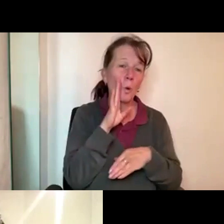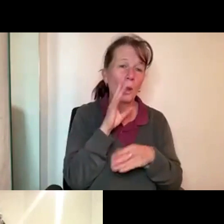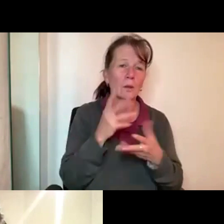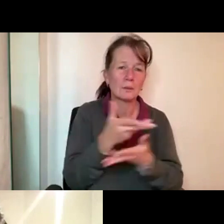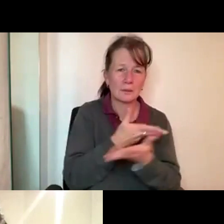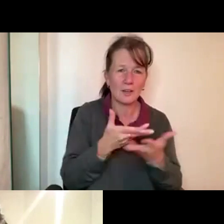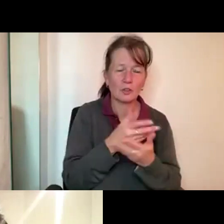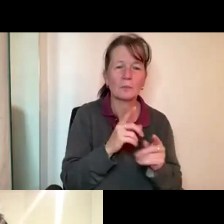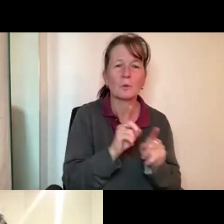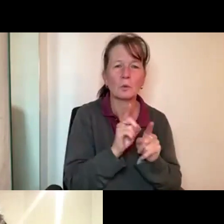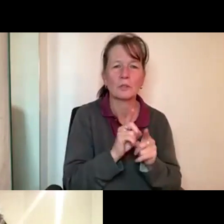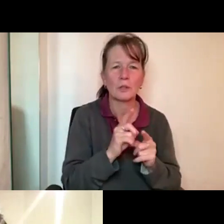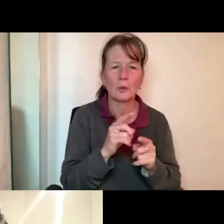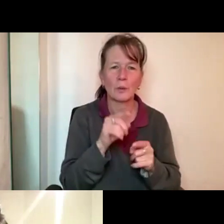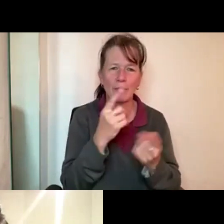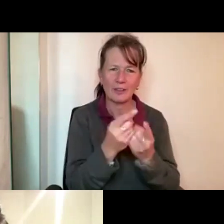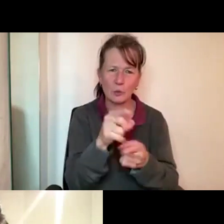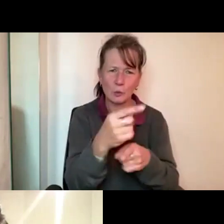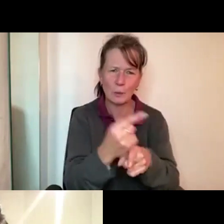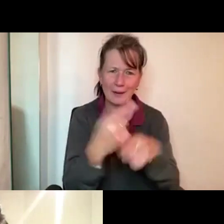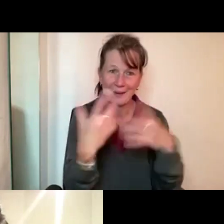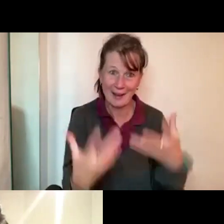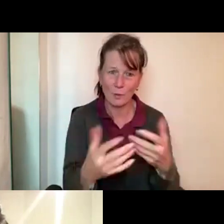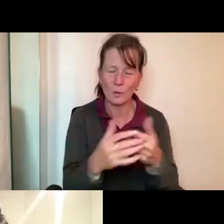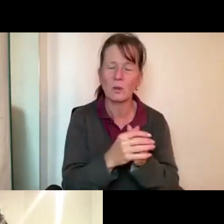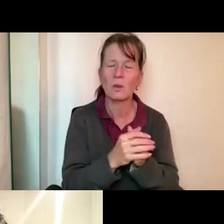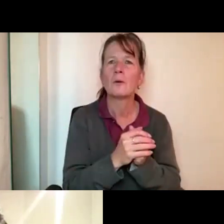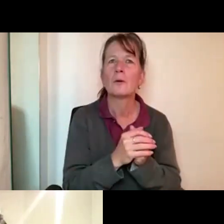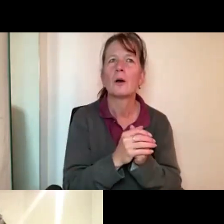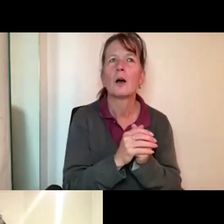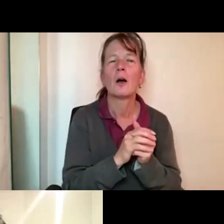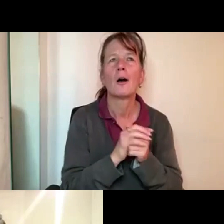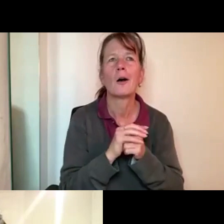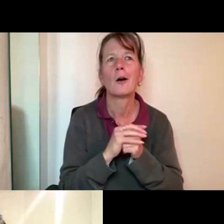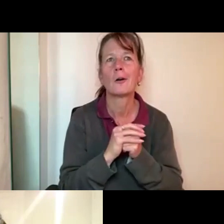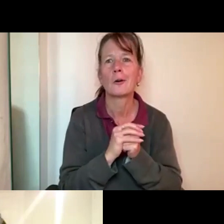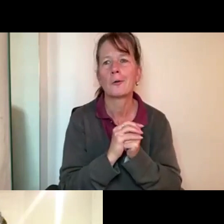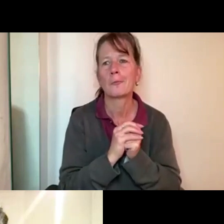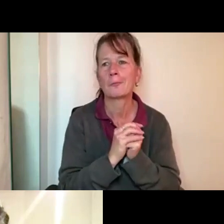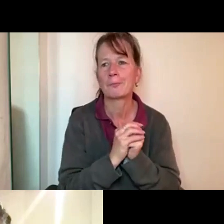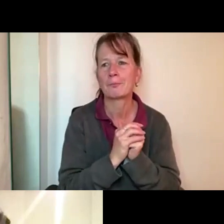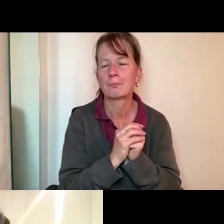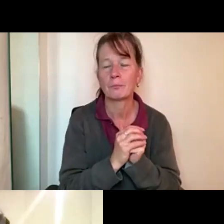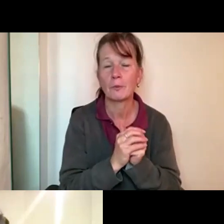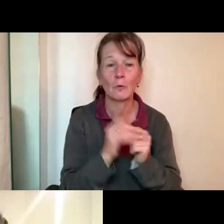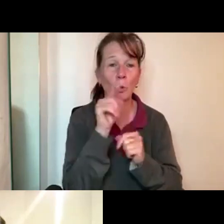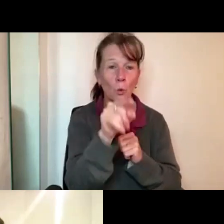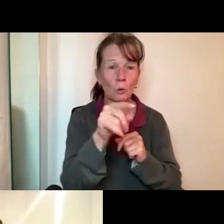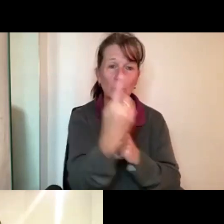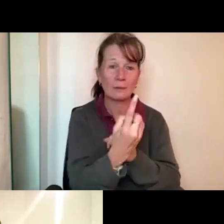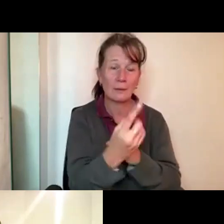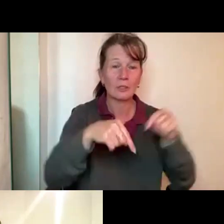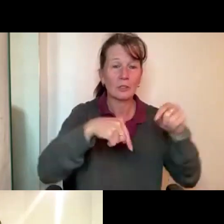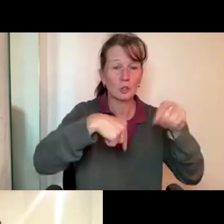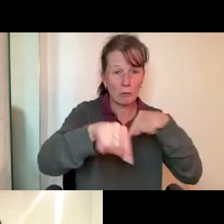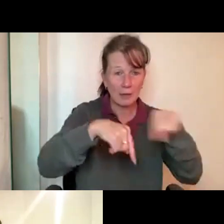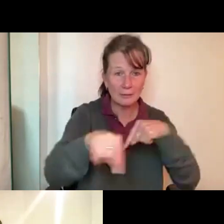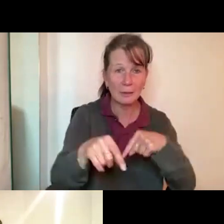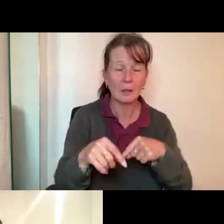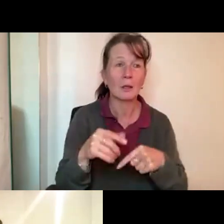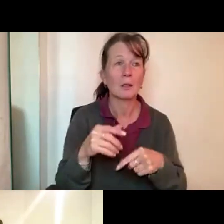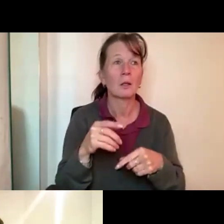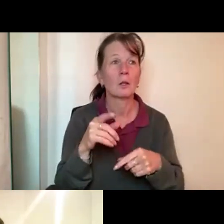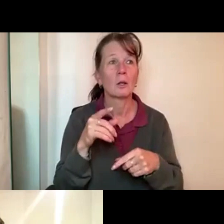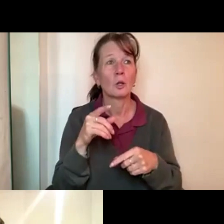also to what you're saying, Yeah. which is, as a director, what you're often asked to do